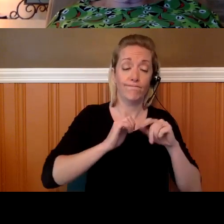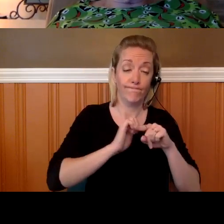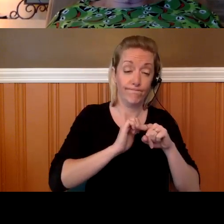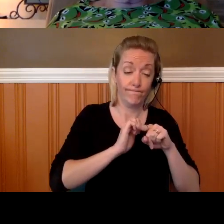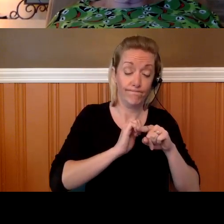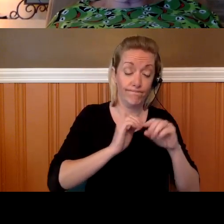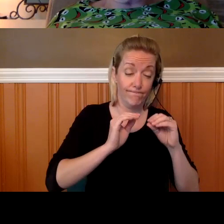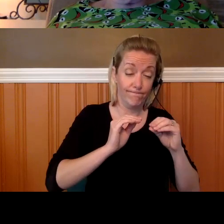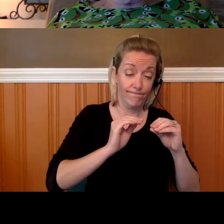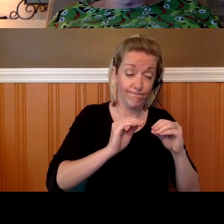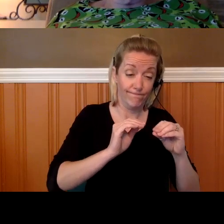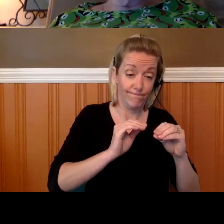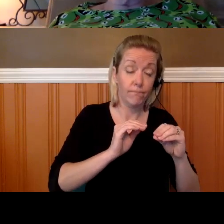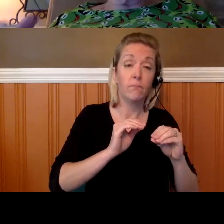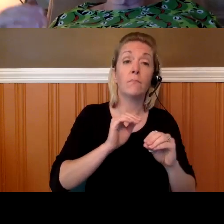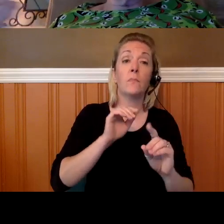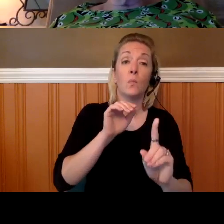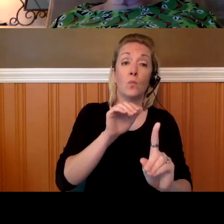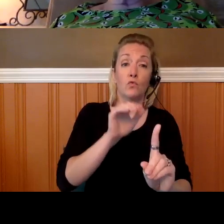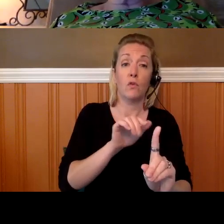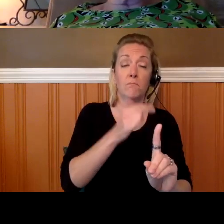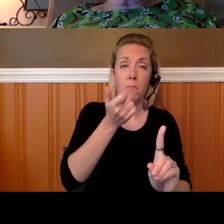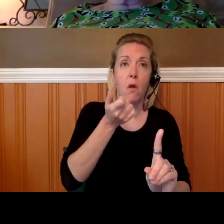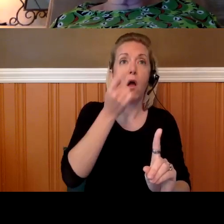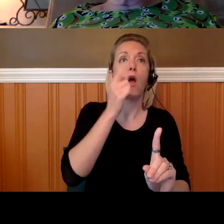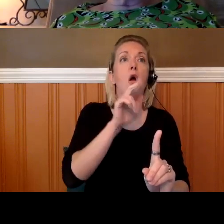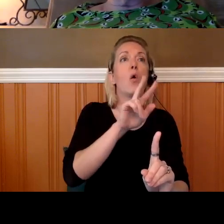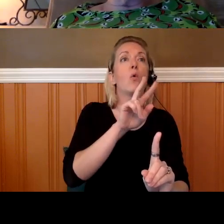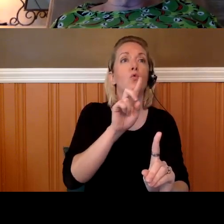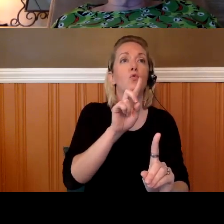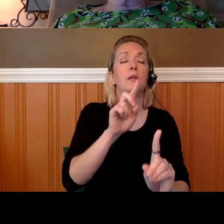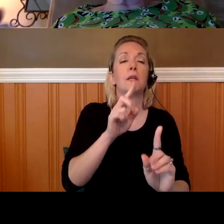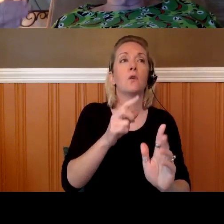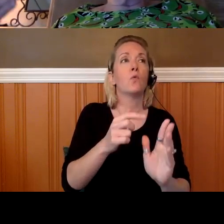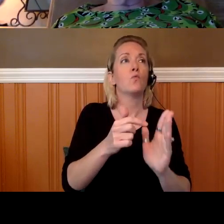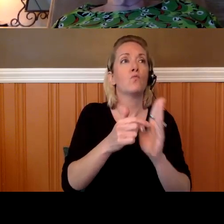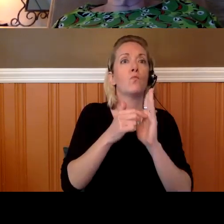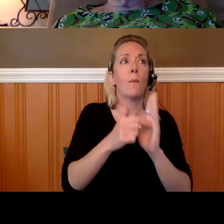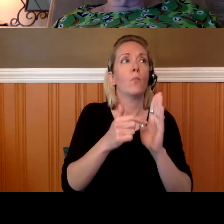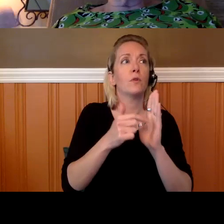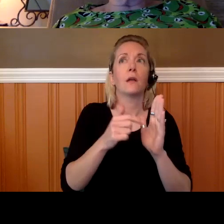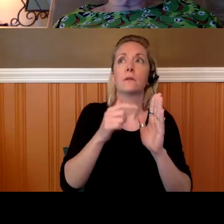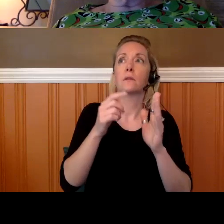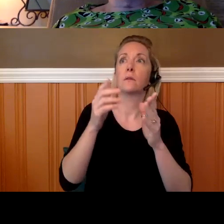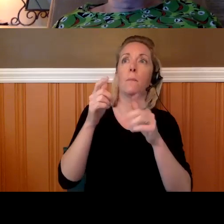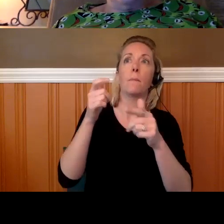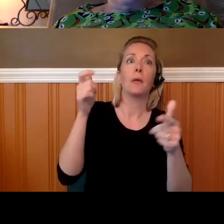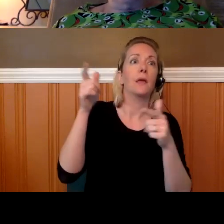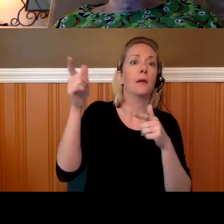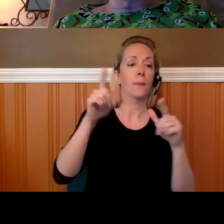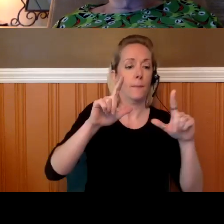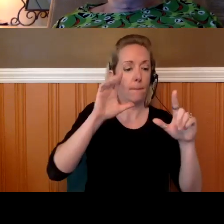or a symbol, then you can start introducing some symbols with color, some